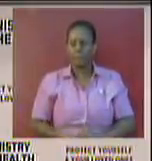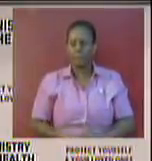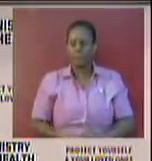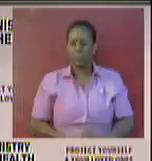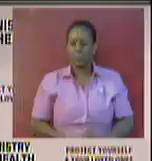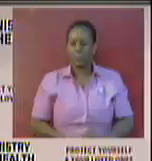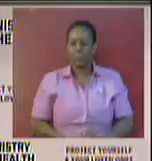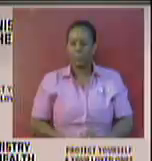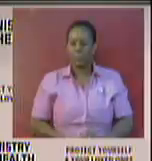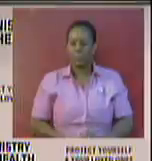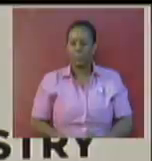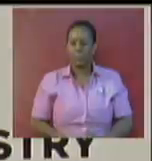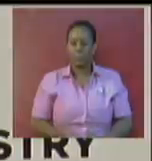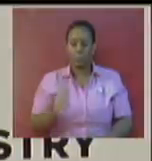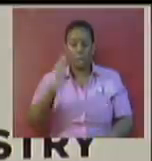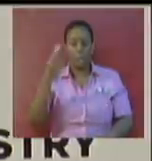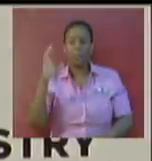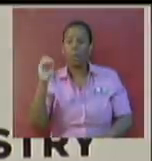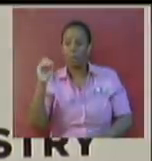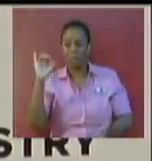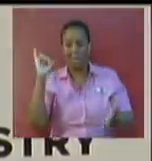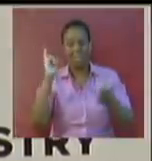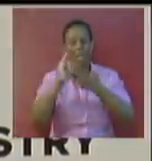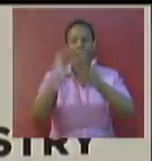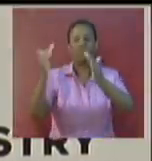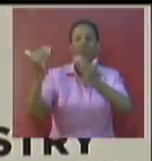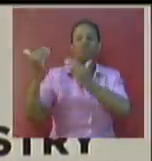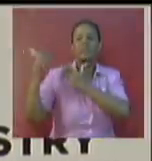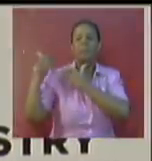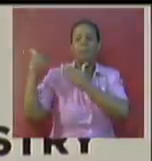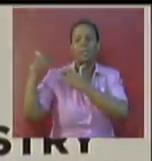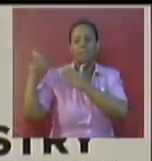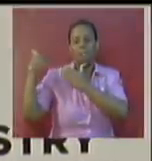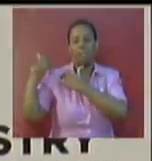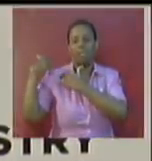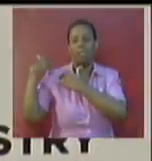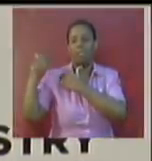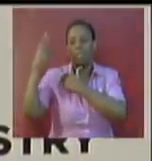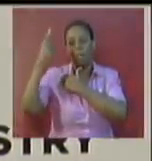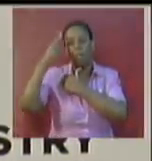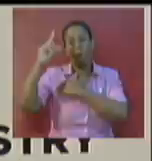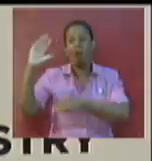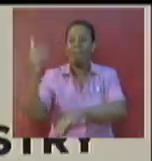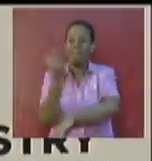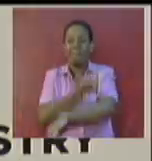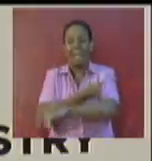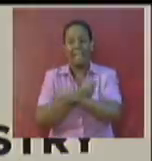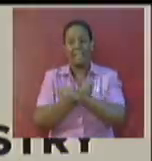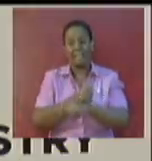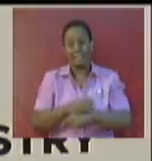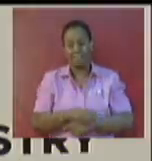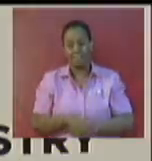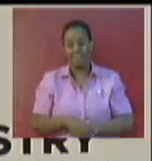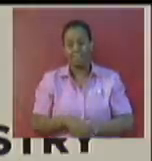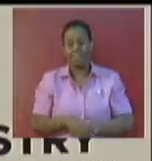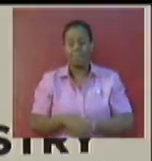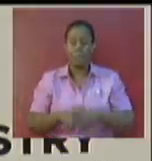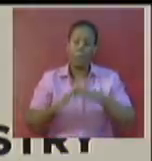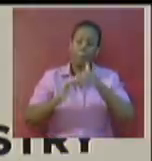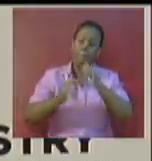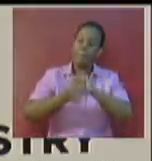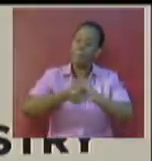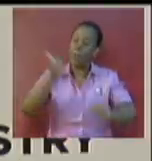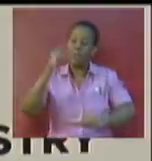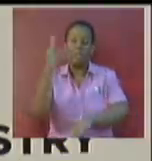usually for vaccination, most of the vaccines that people use over the world are actually distributed through the revolving fund of the Pan American